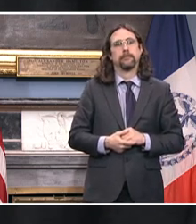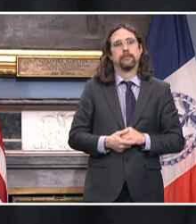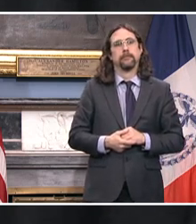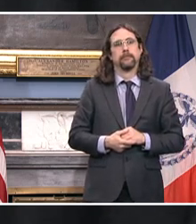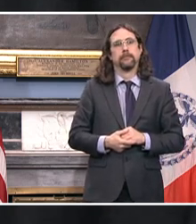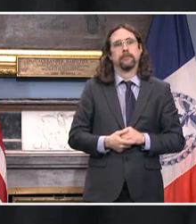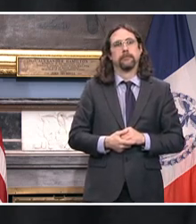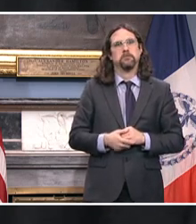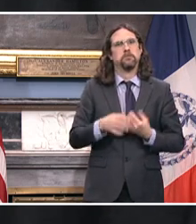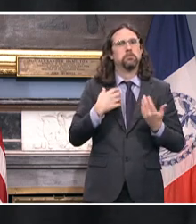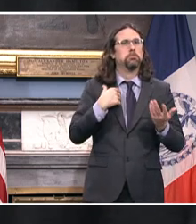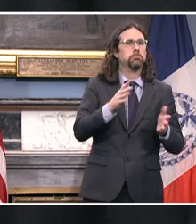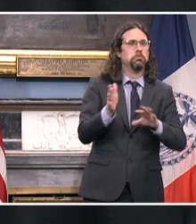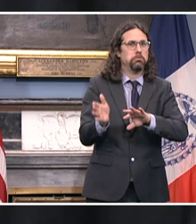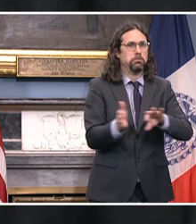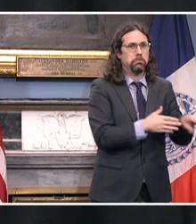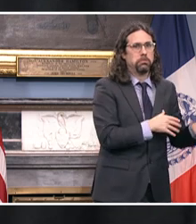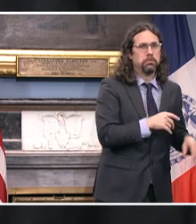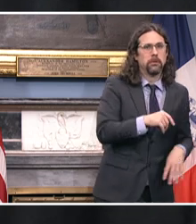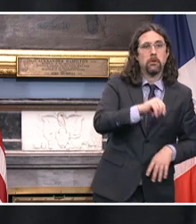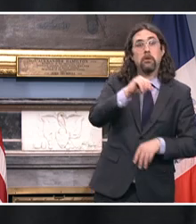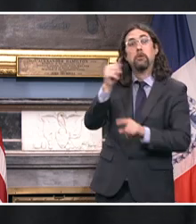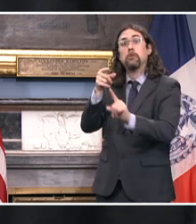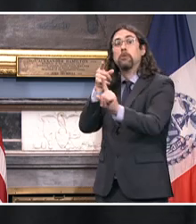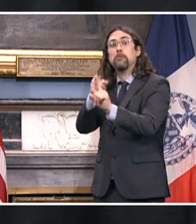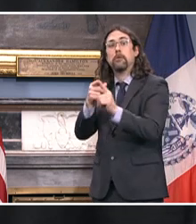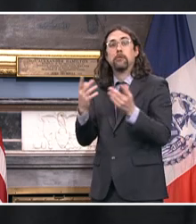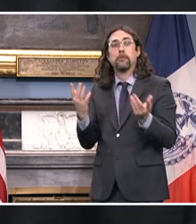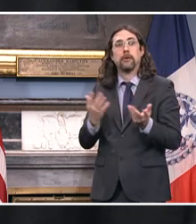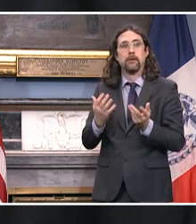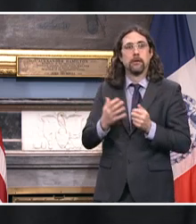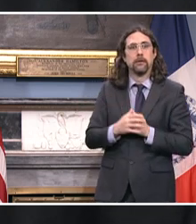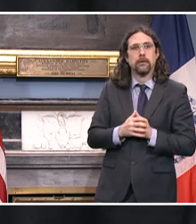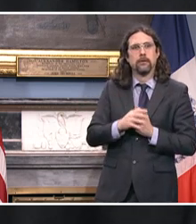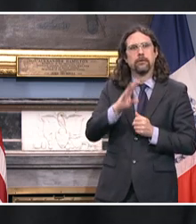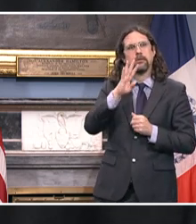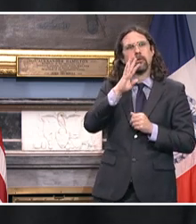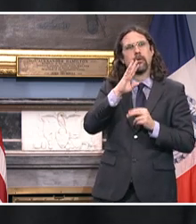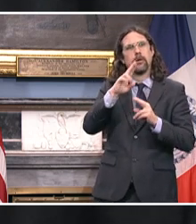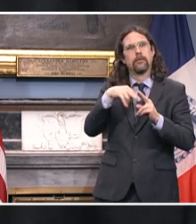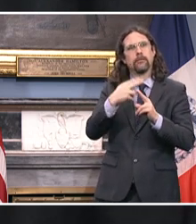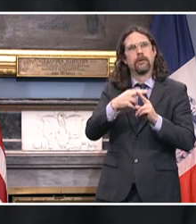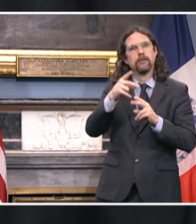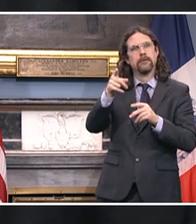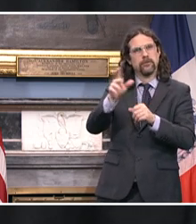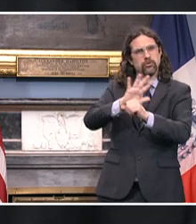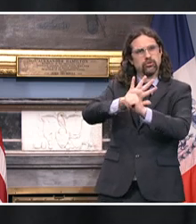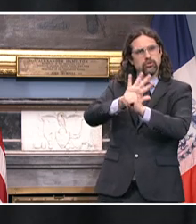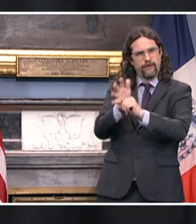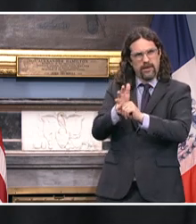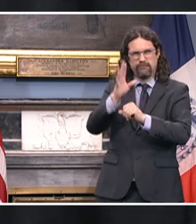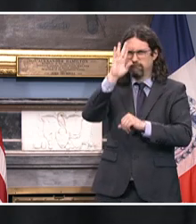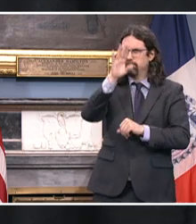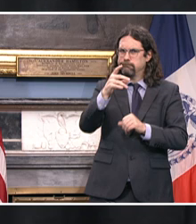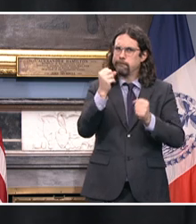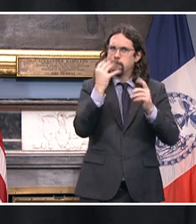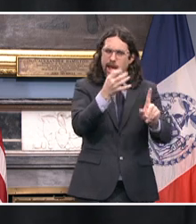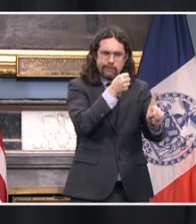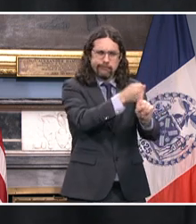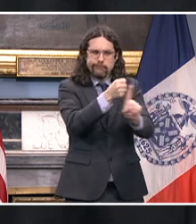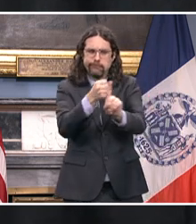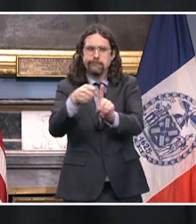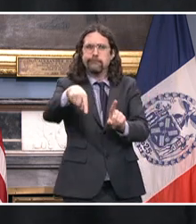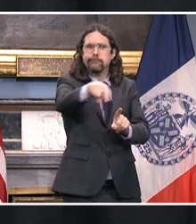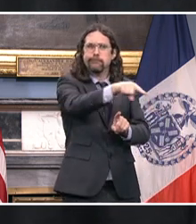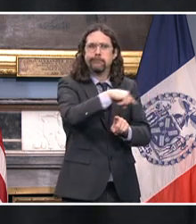but also hurts us, fights us in another way. It's taken away our livelihoods. So many New Yorkers